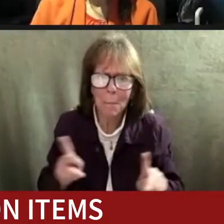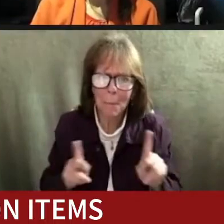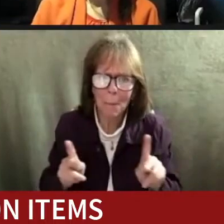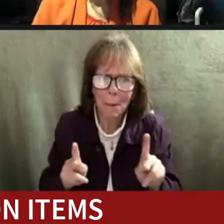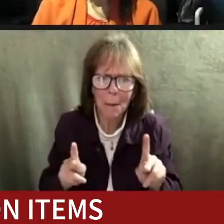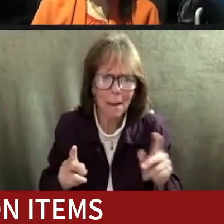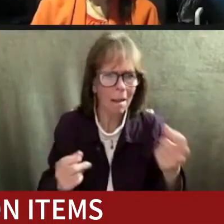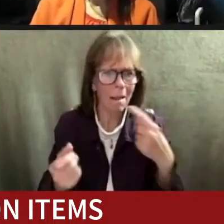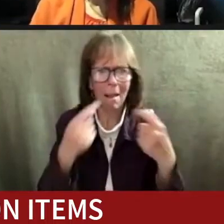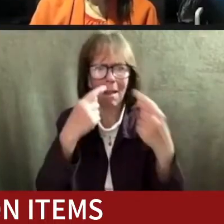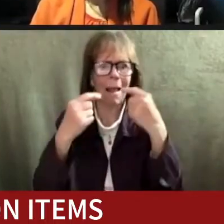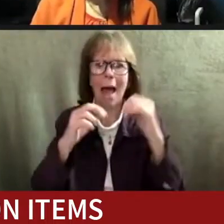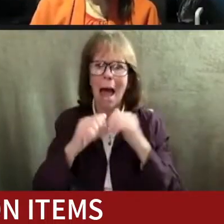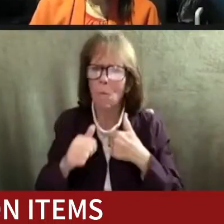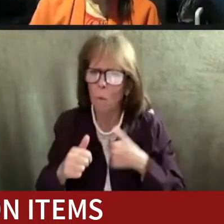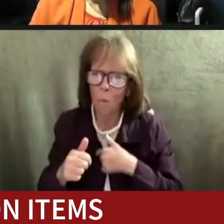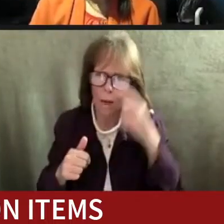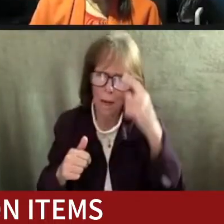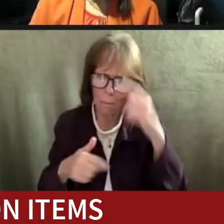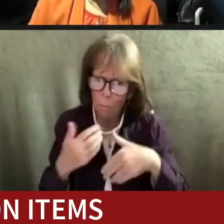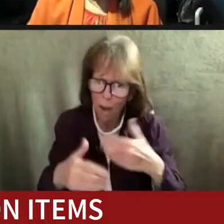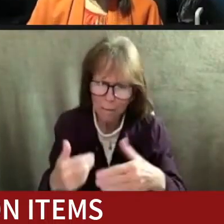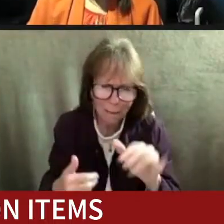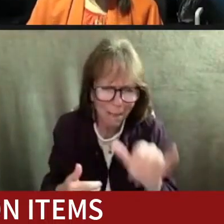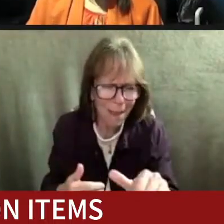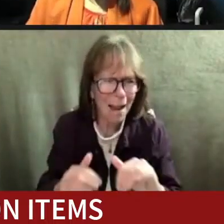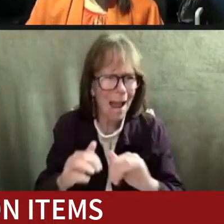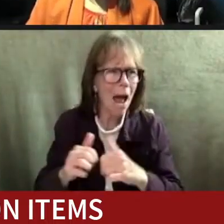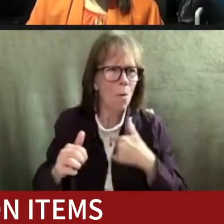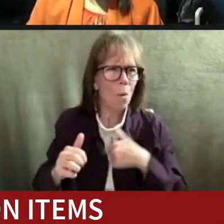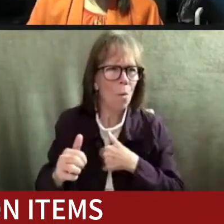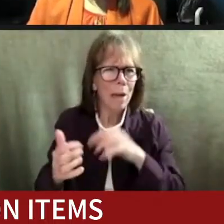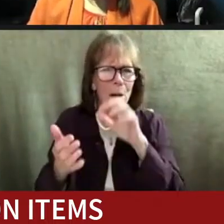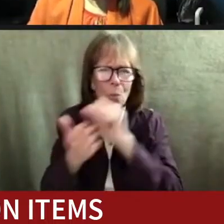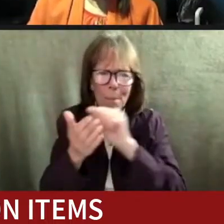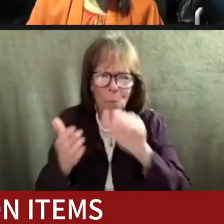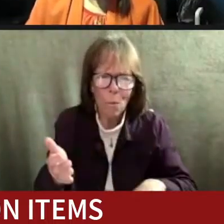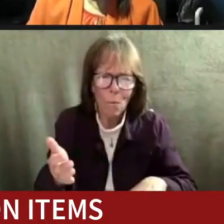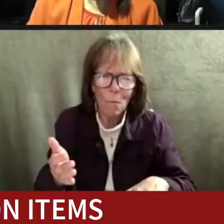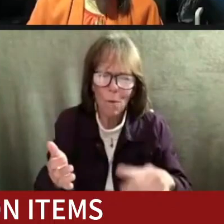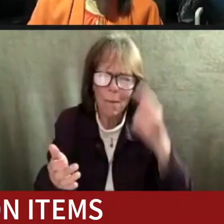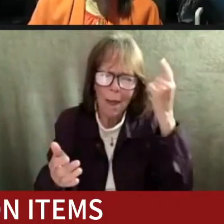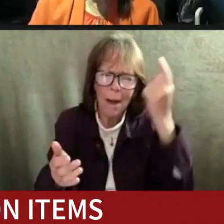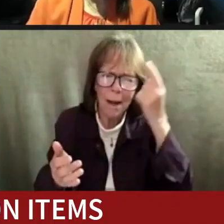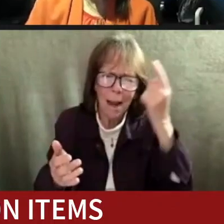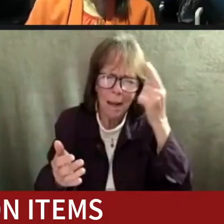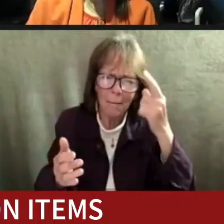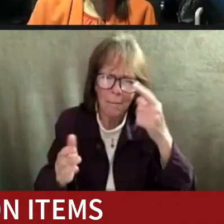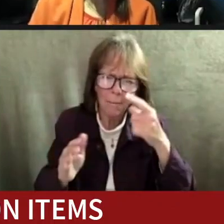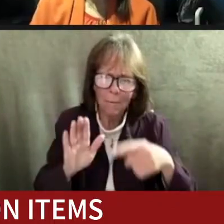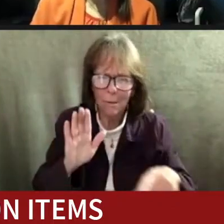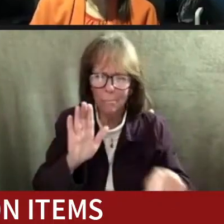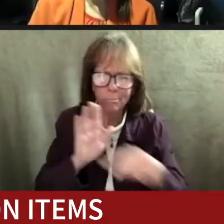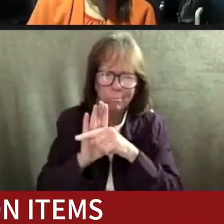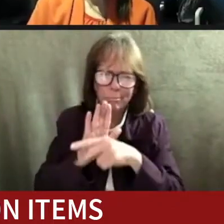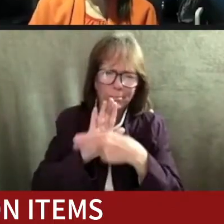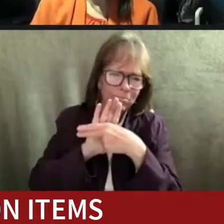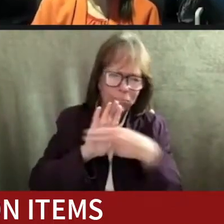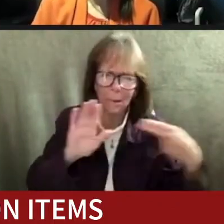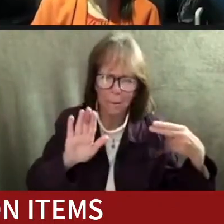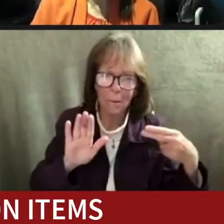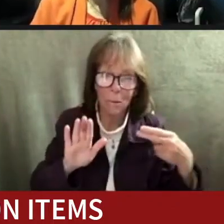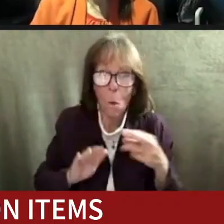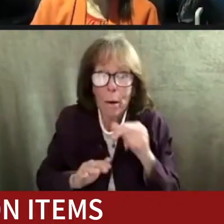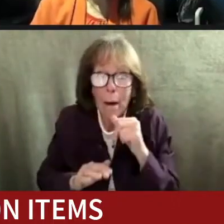that and remove those negative connotations or not. And again, I think it comes back to what we talked about before,